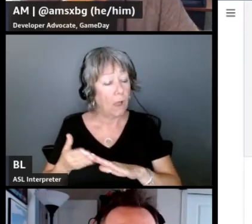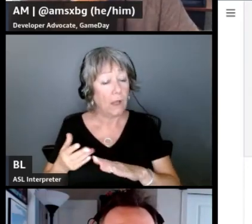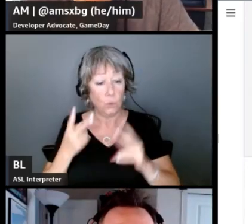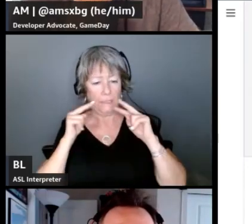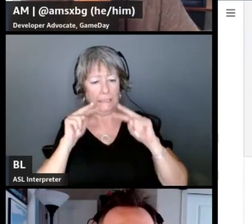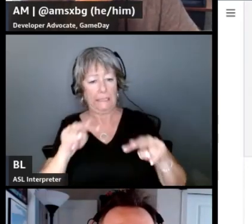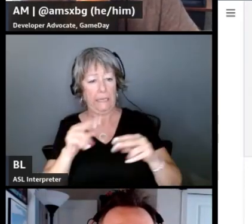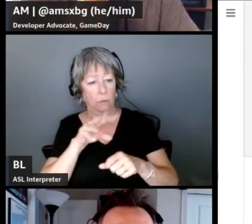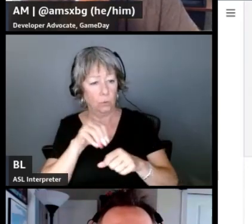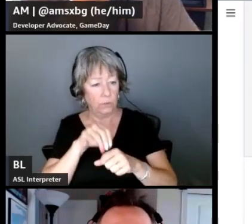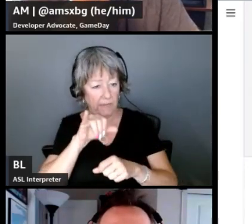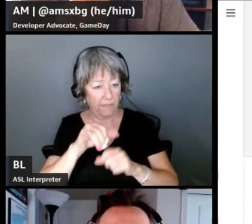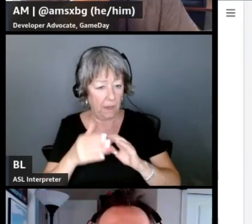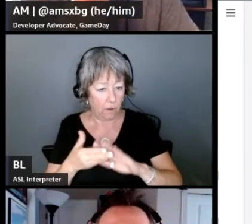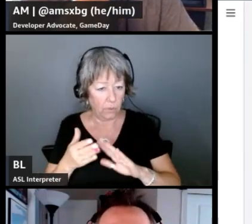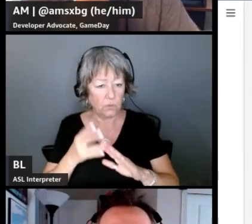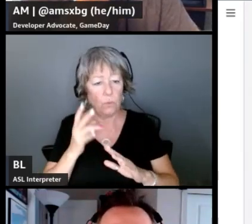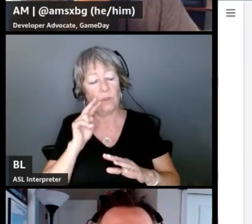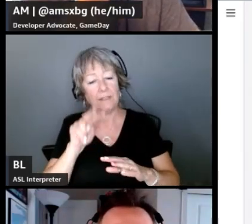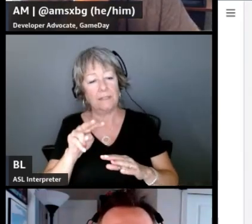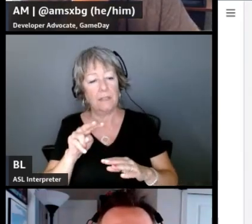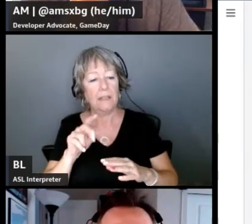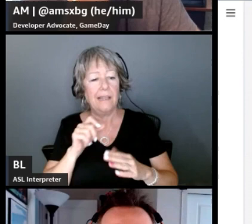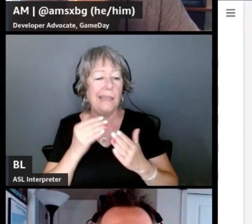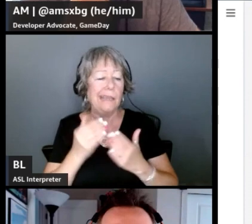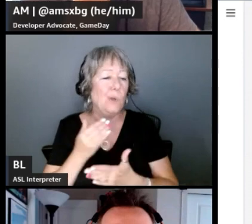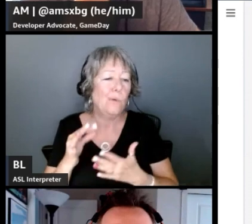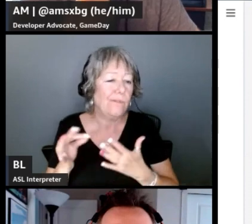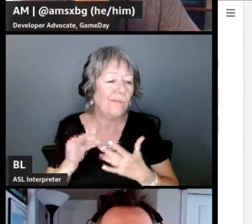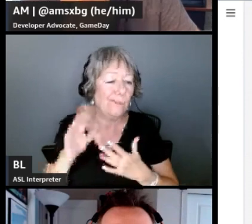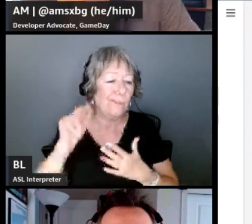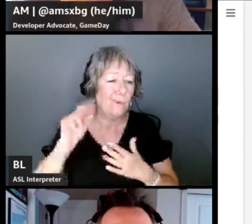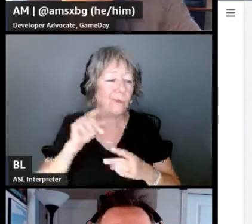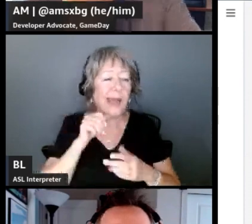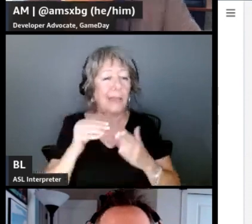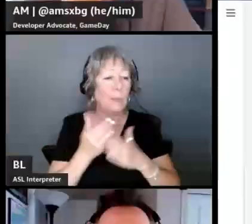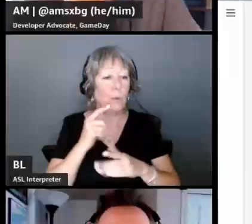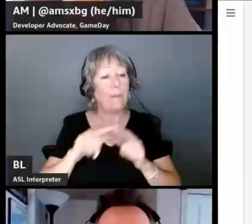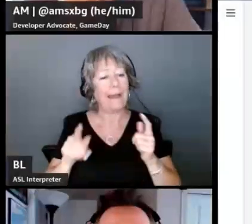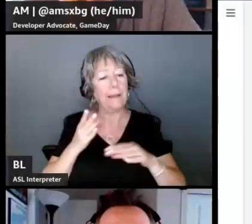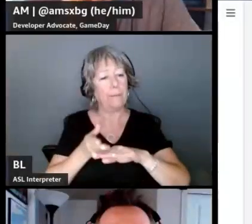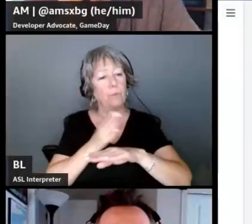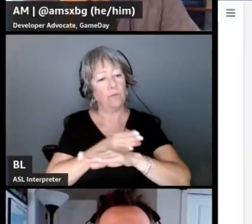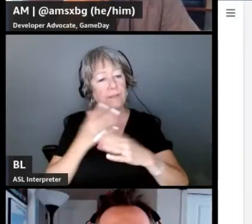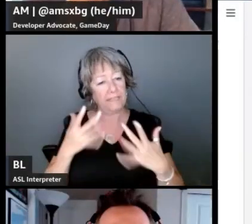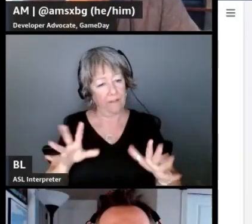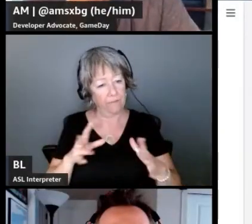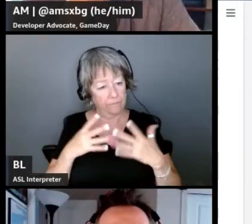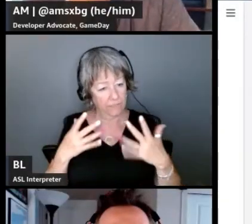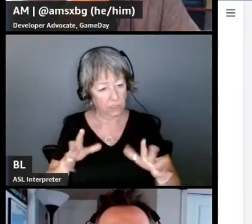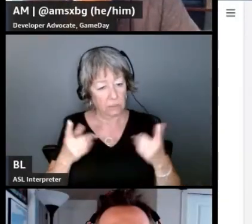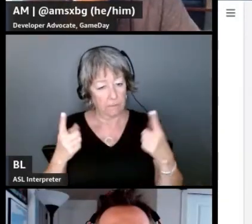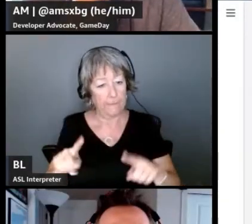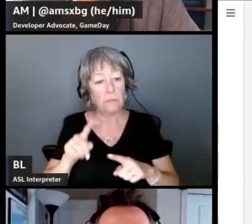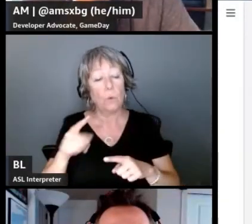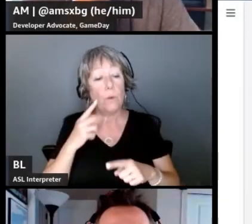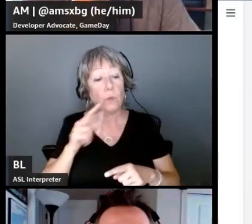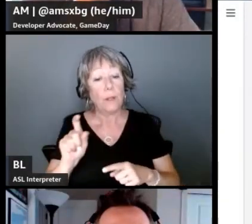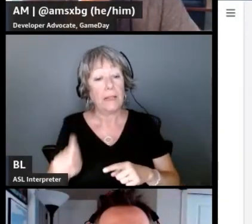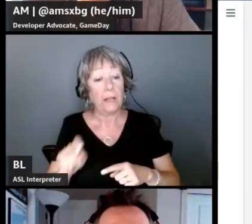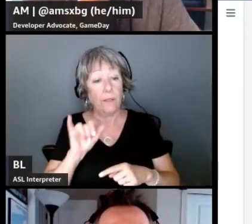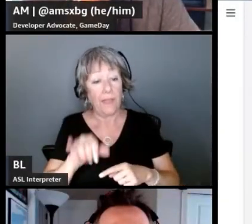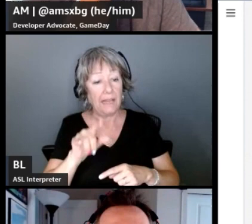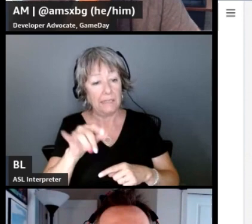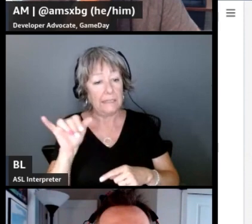operation, this is actually a new feature, like not a new feature, but some improvements that we made to the console. So when you click on it today, as when you're looking at like